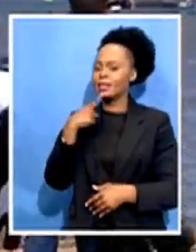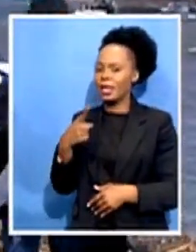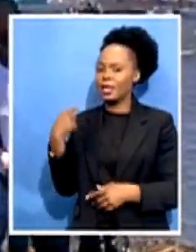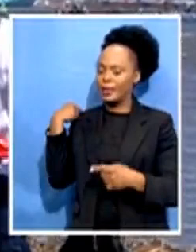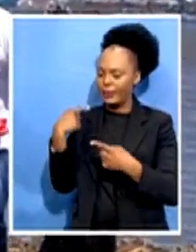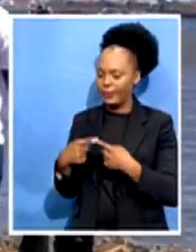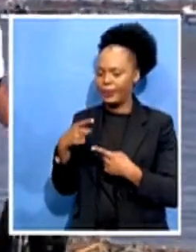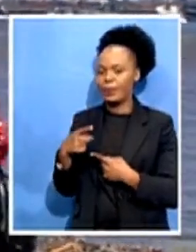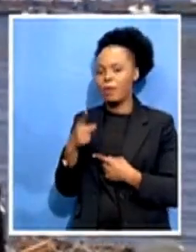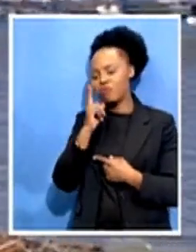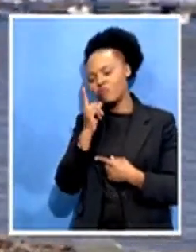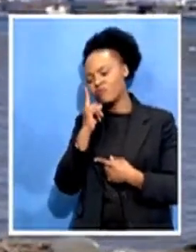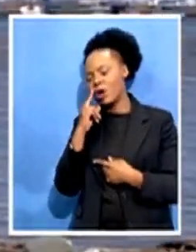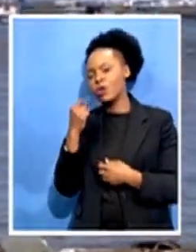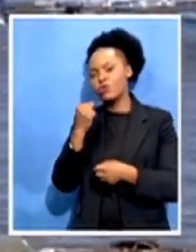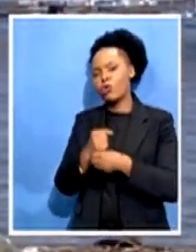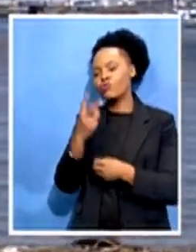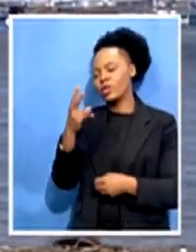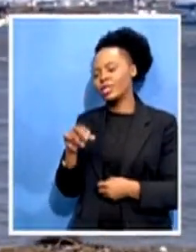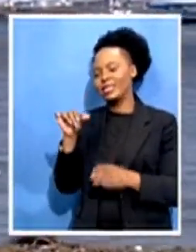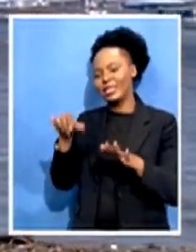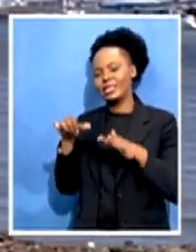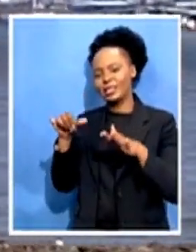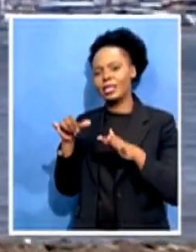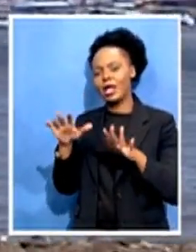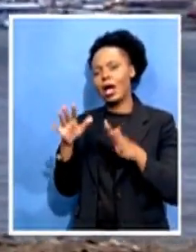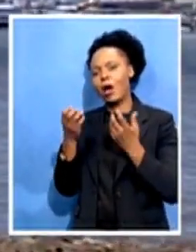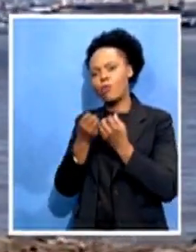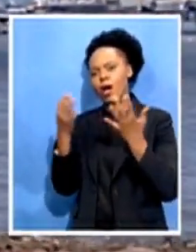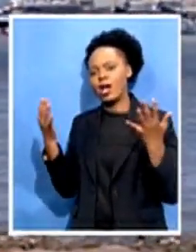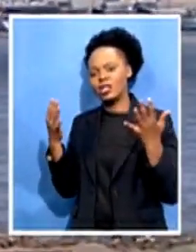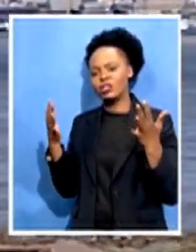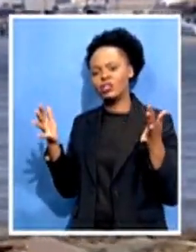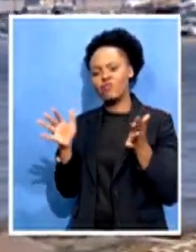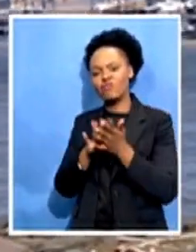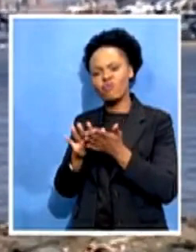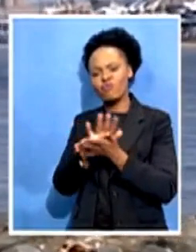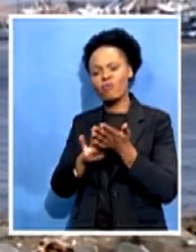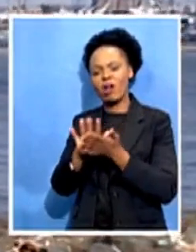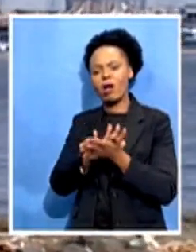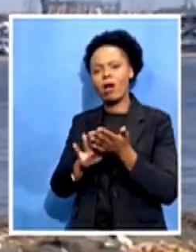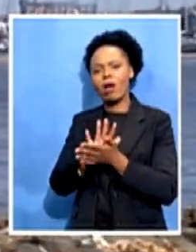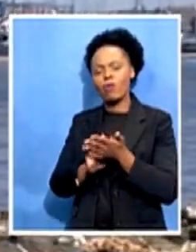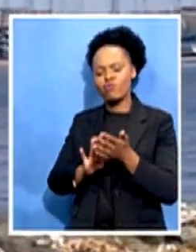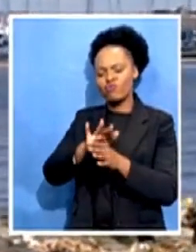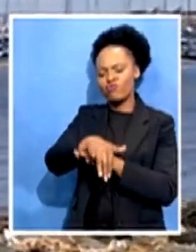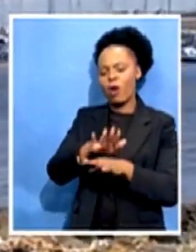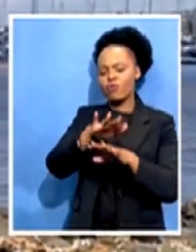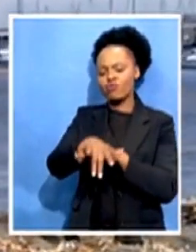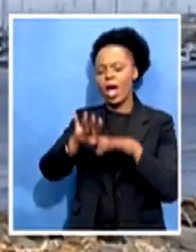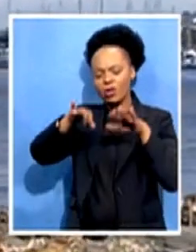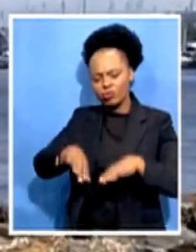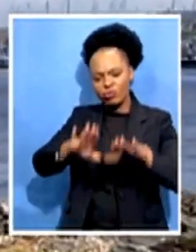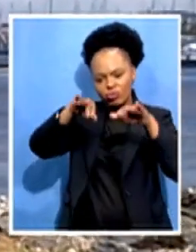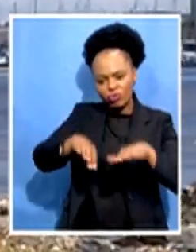is actually ending up in our oceans, in our river streams? Are there any statistics that go with this? And also in South Africa, do you have any stats that